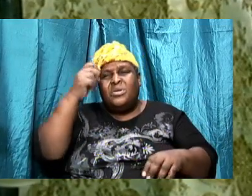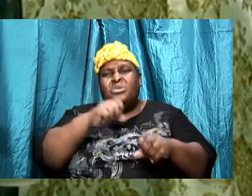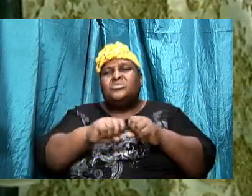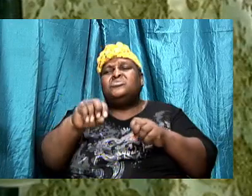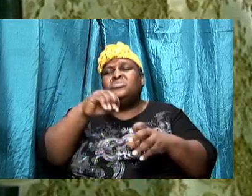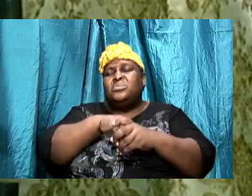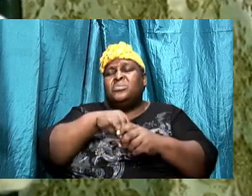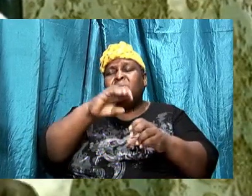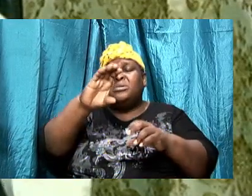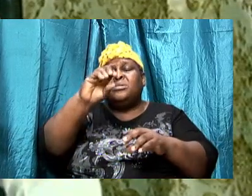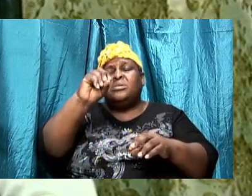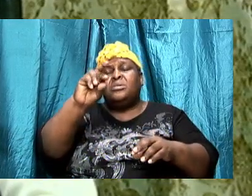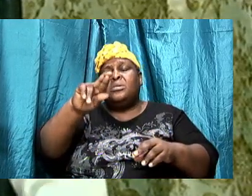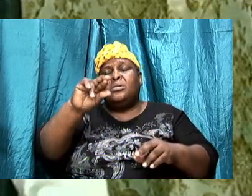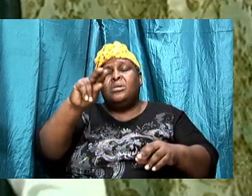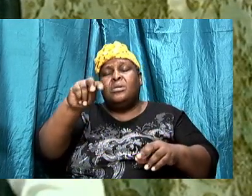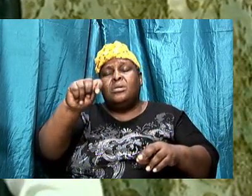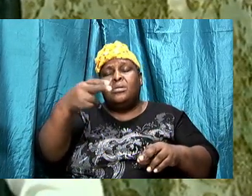that